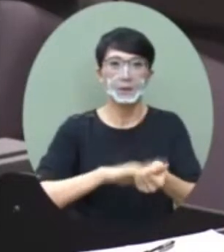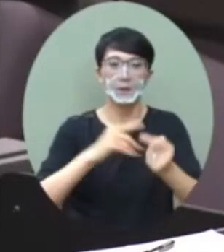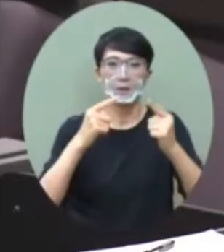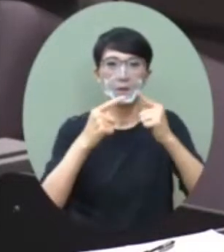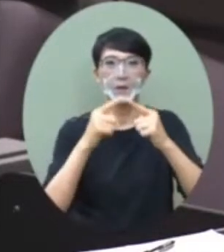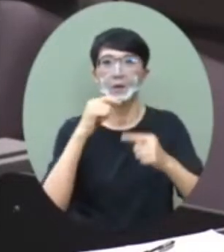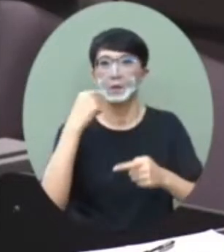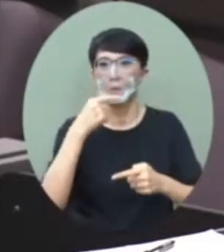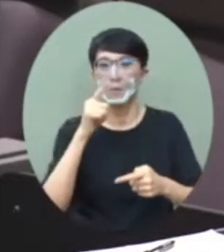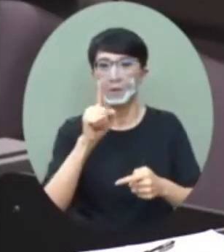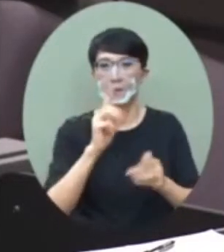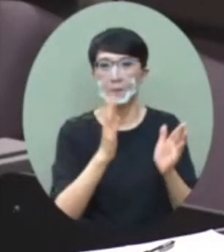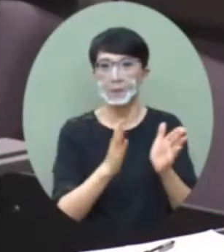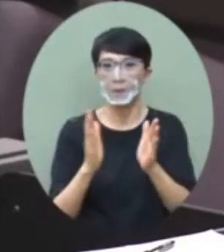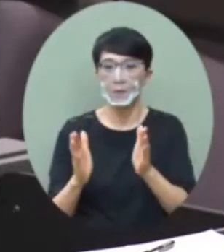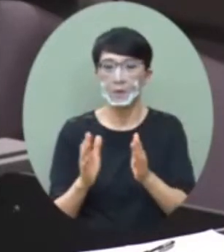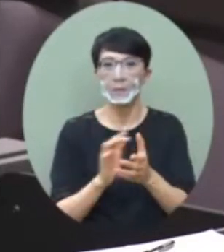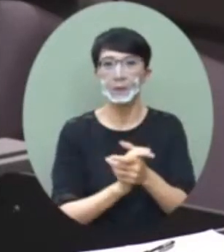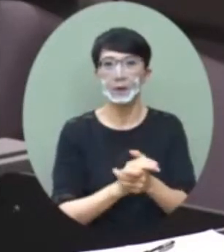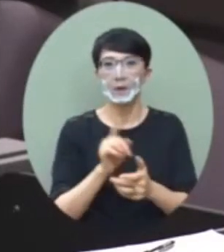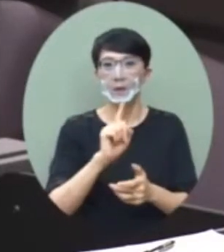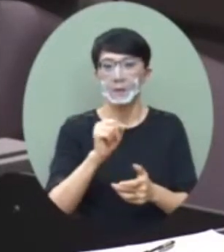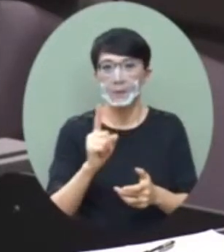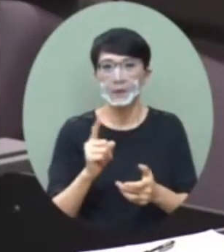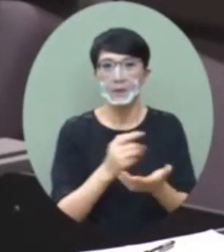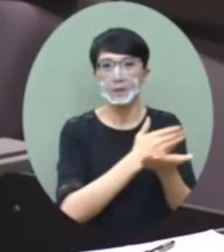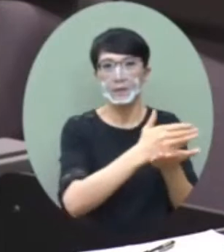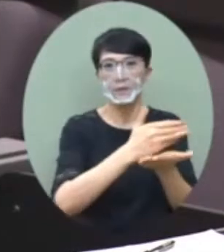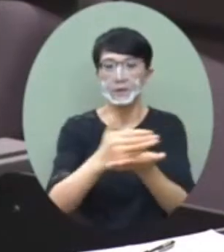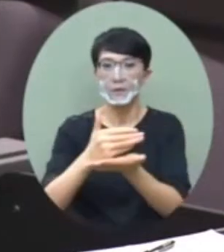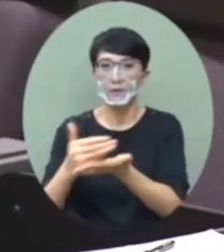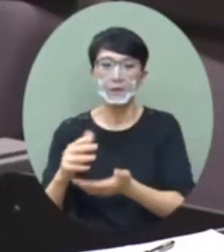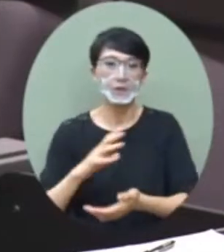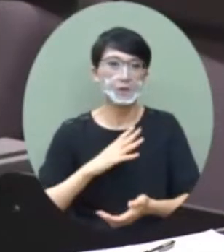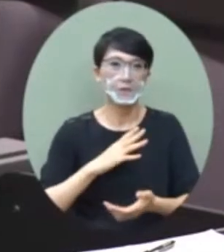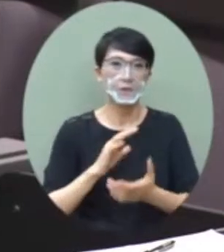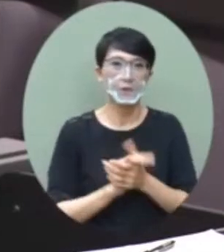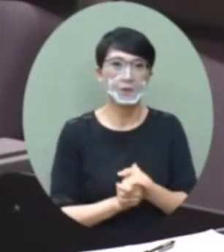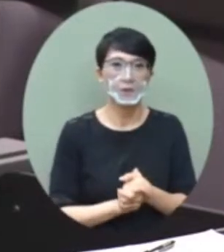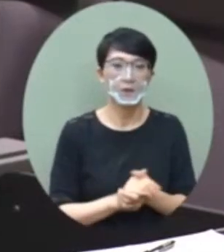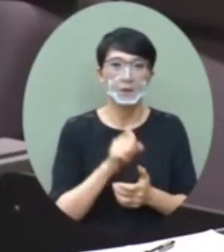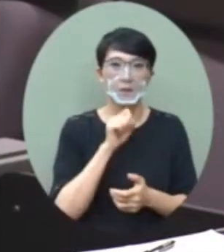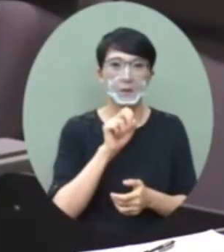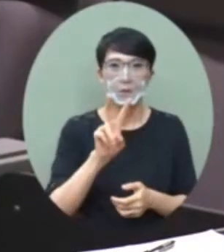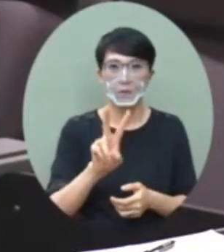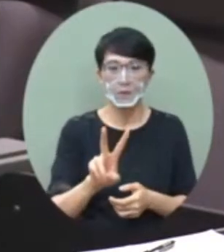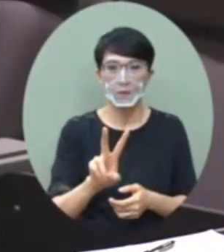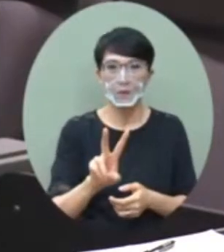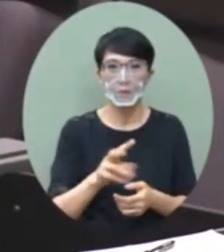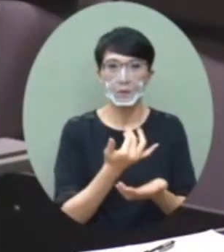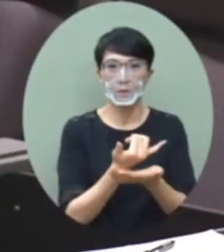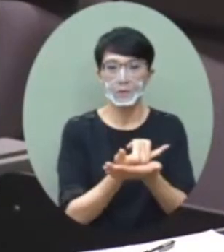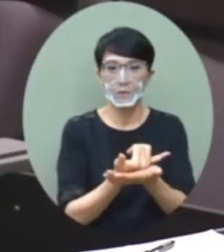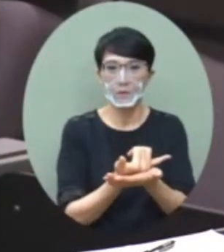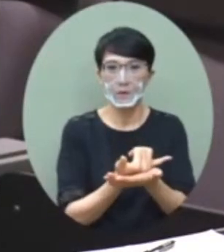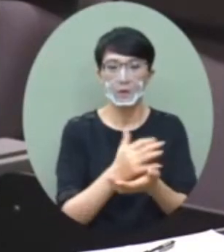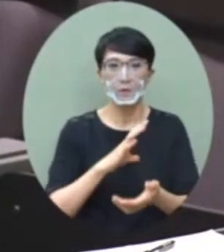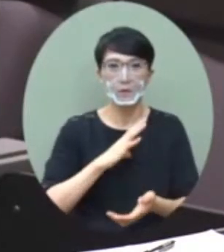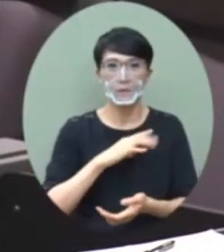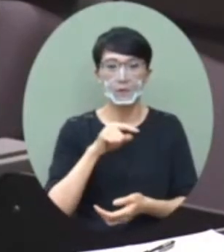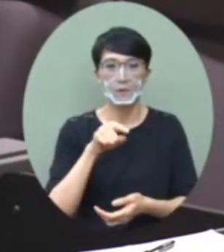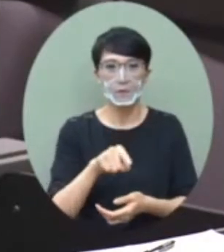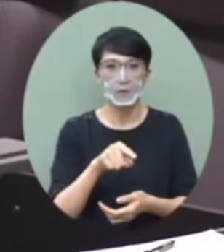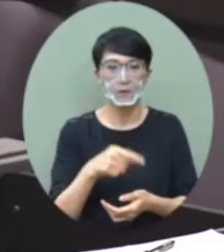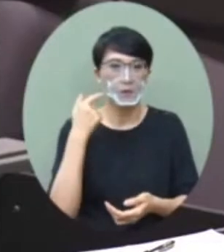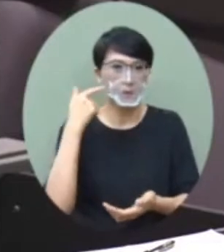Was it a mistake in transferring these patients? The AWE lacked manpower